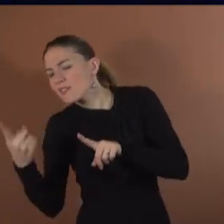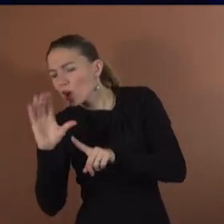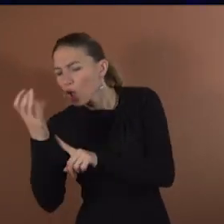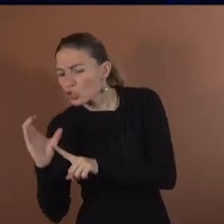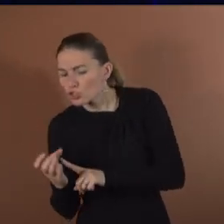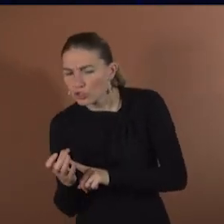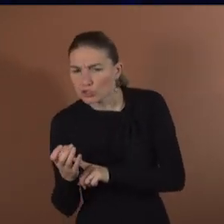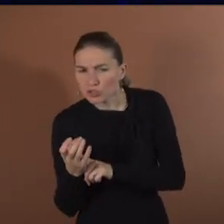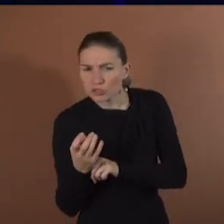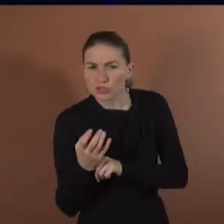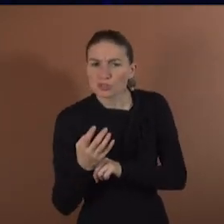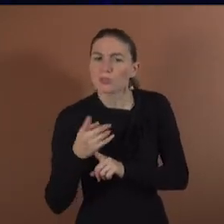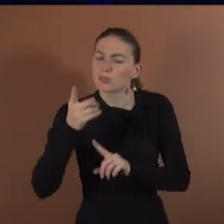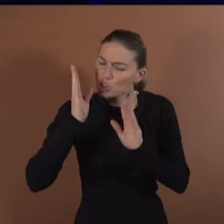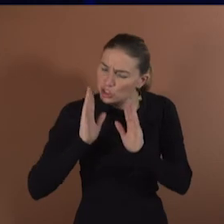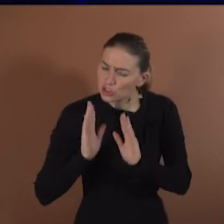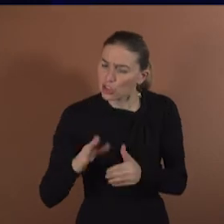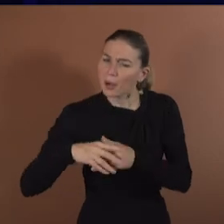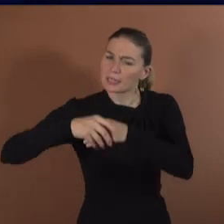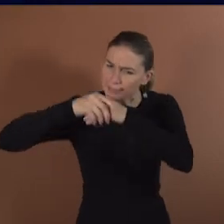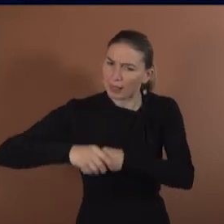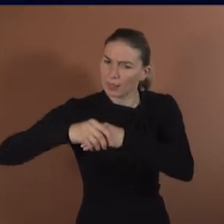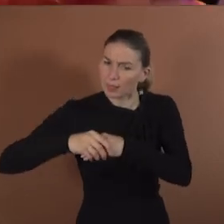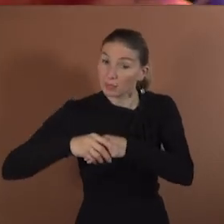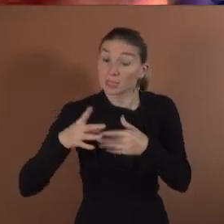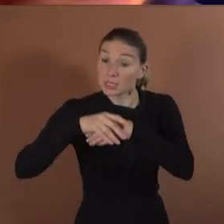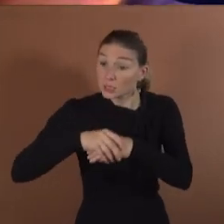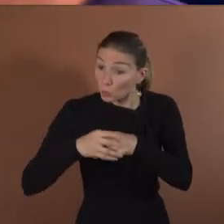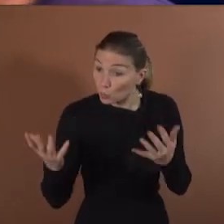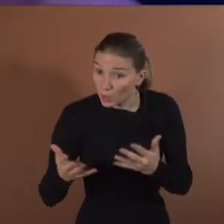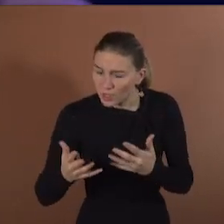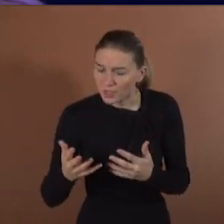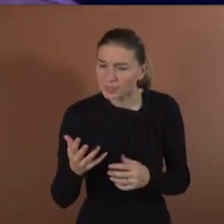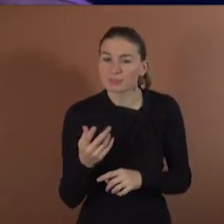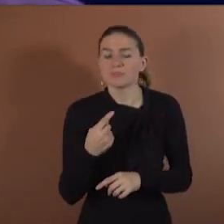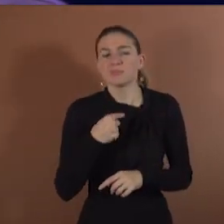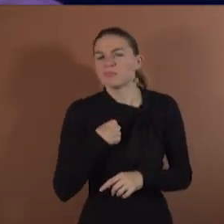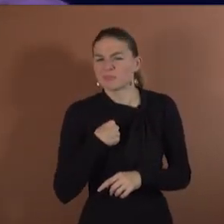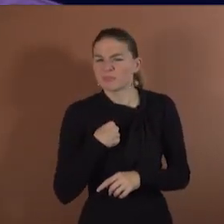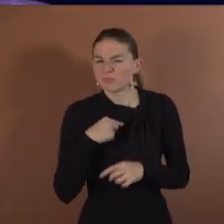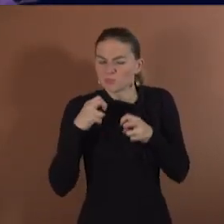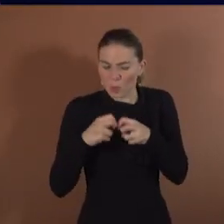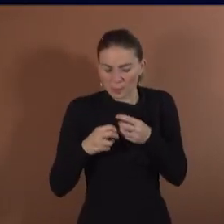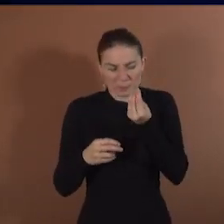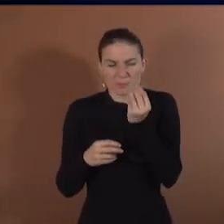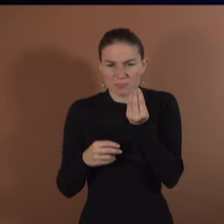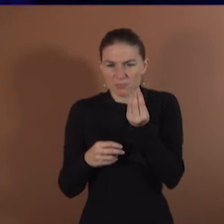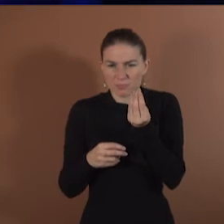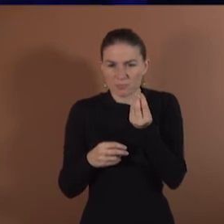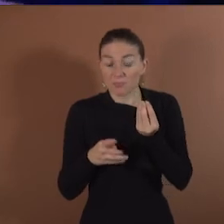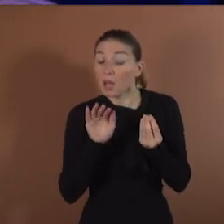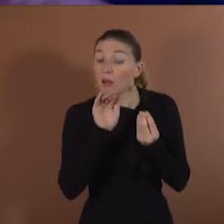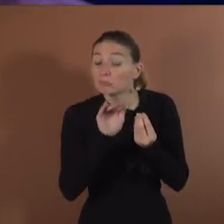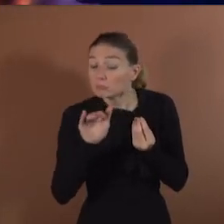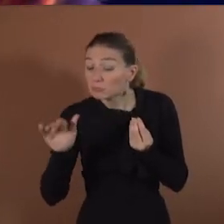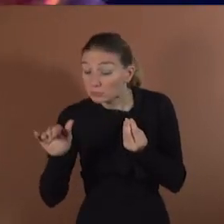them. Say, I've got a little problem, I want your help. You pick the 5 people or the 10 people, 100 people, lucky you, from different countries, and you